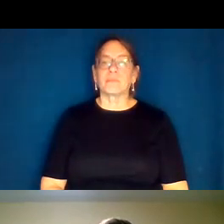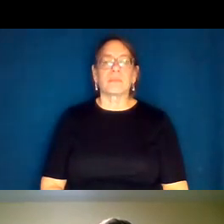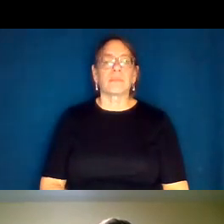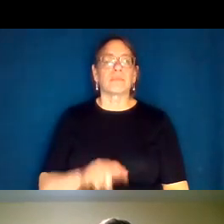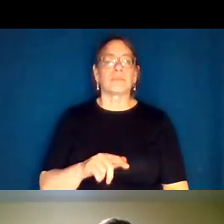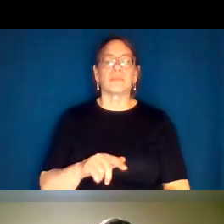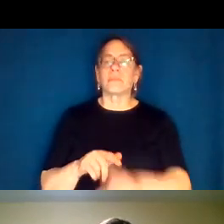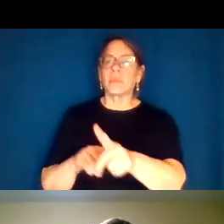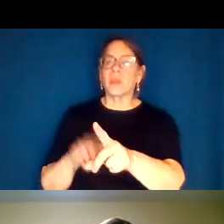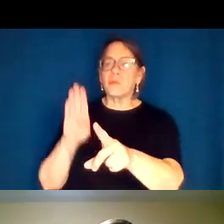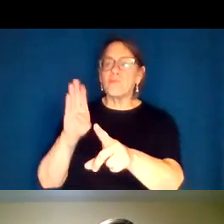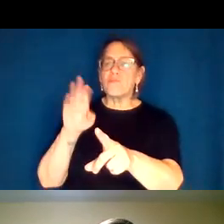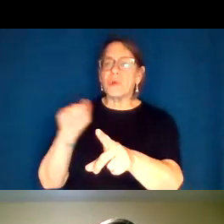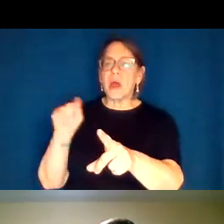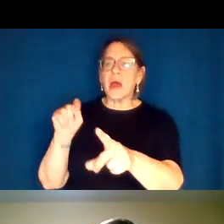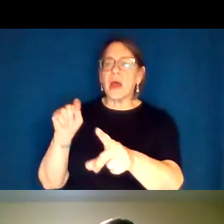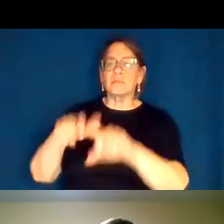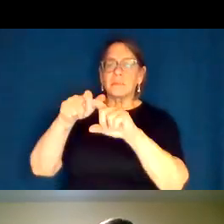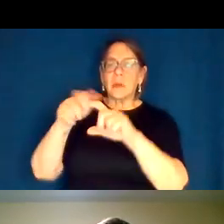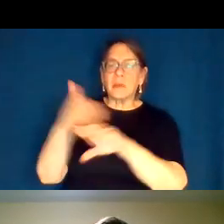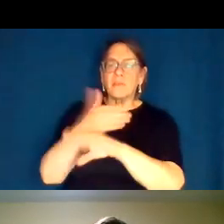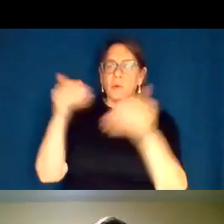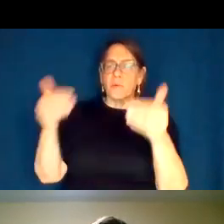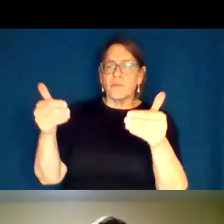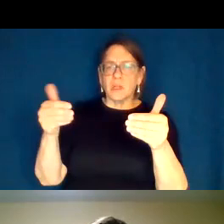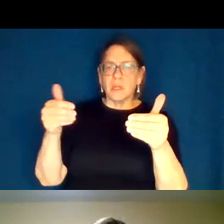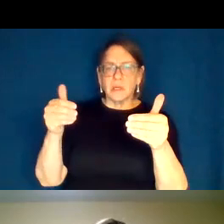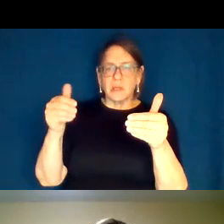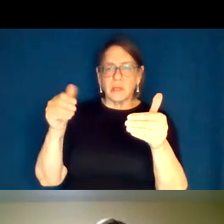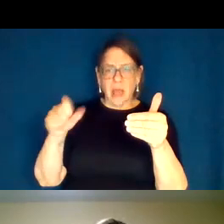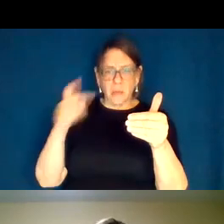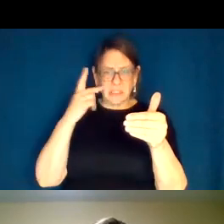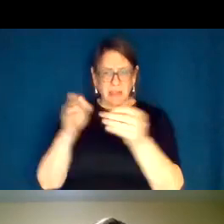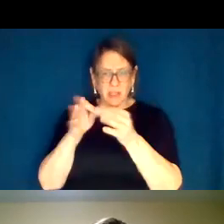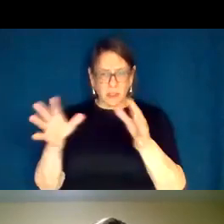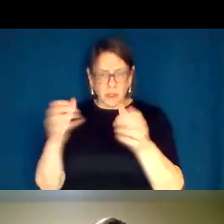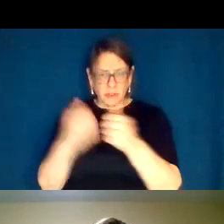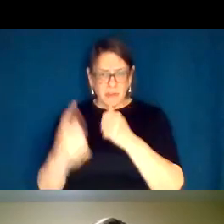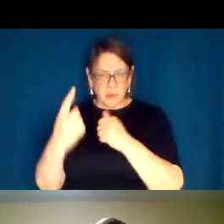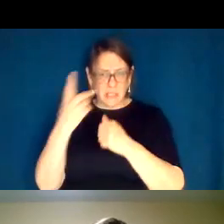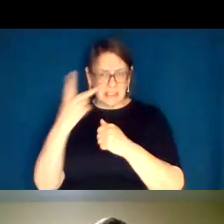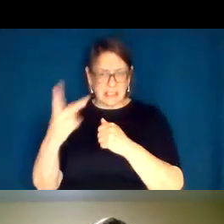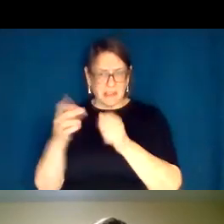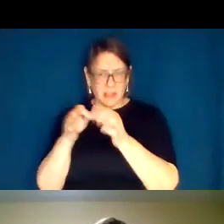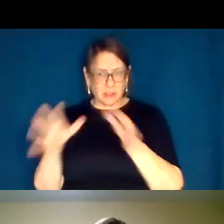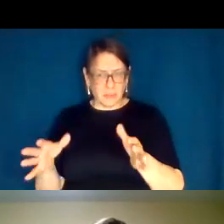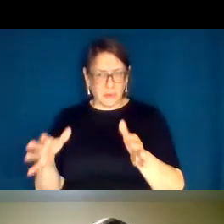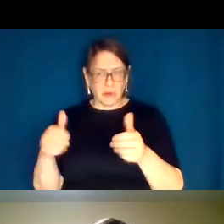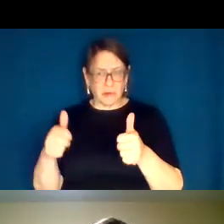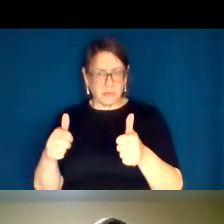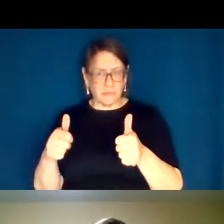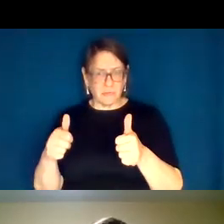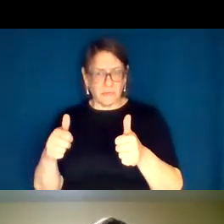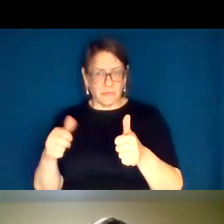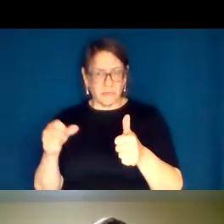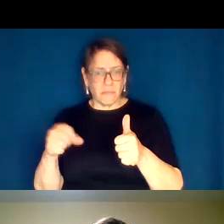Hey, before we move on, I just wanted to ask, are we able to see the interpreter? Is everybody able to see the interpreter as well?